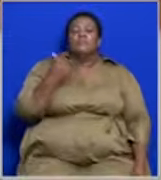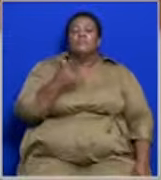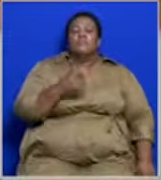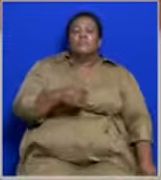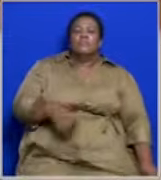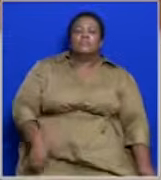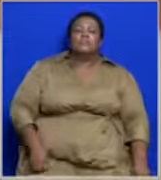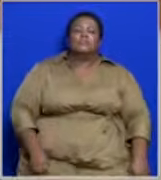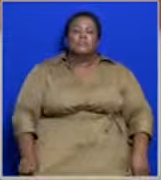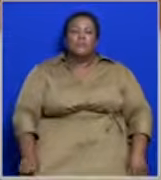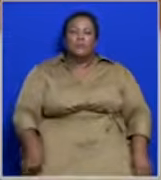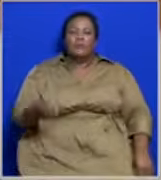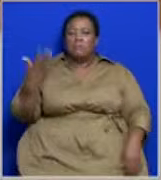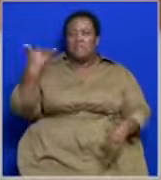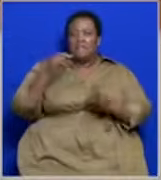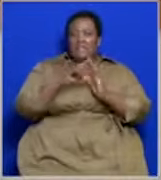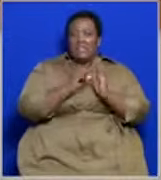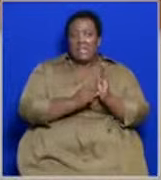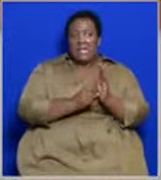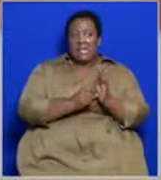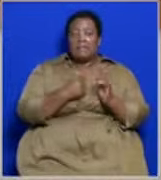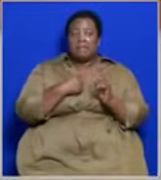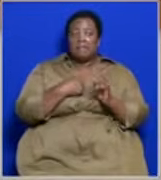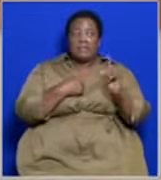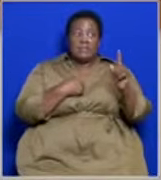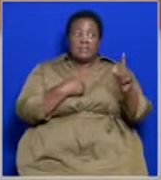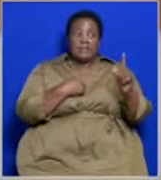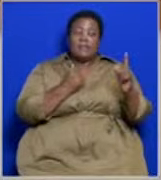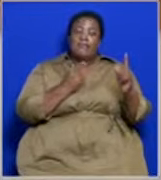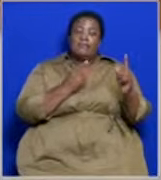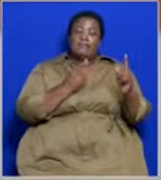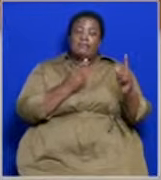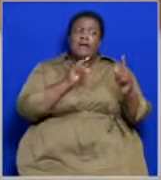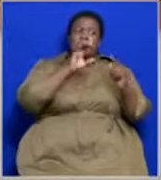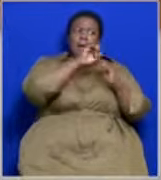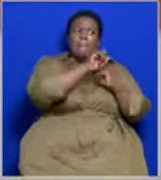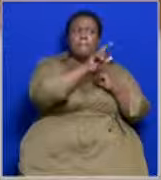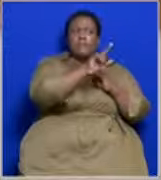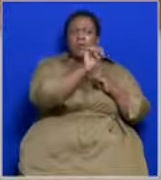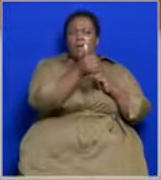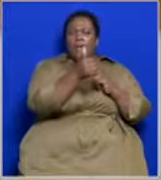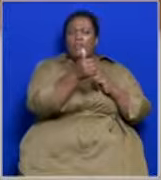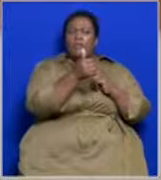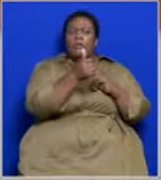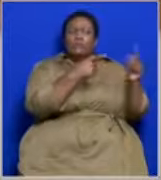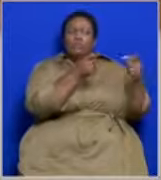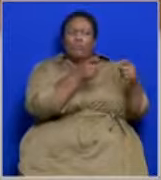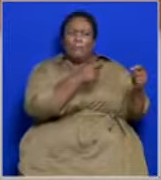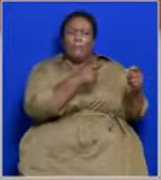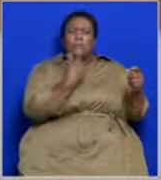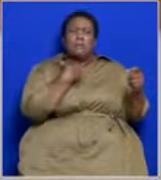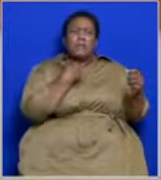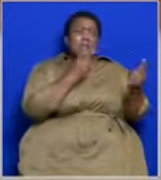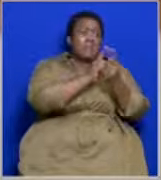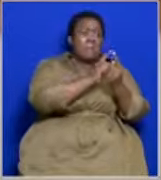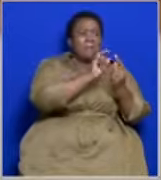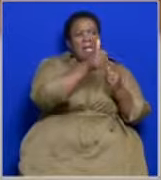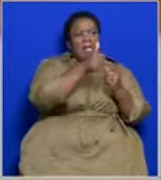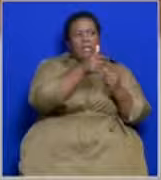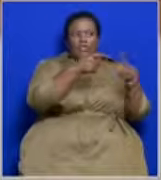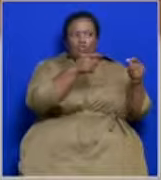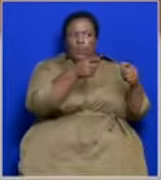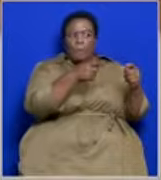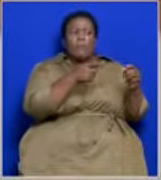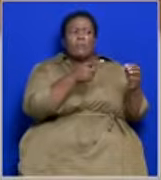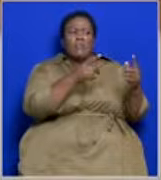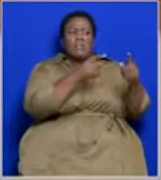I explained the purpose of my visit. The victim was disrespectful to me and said he's not interested. The present visit, which